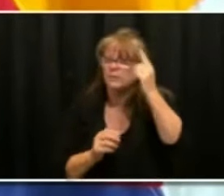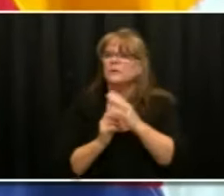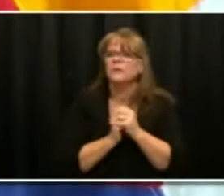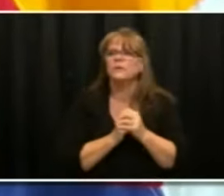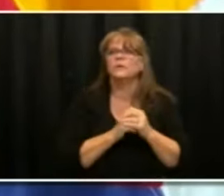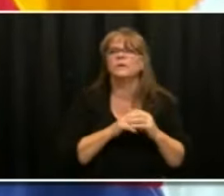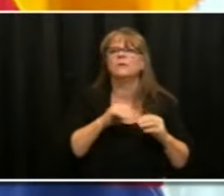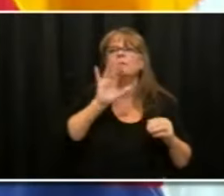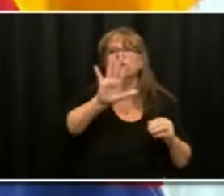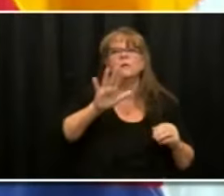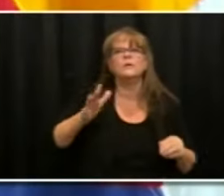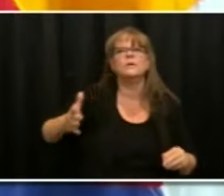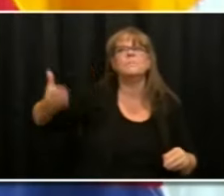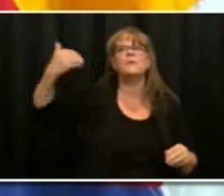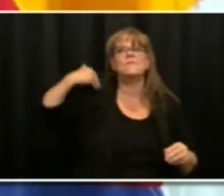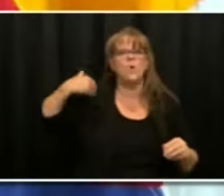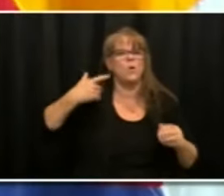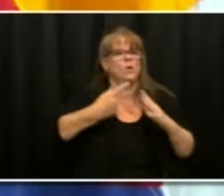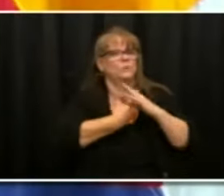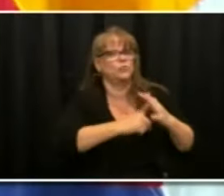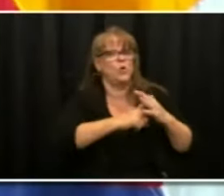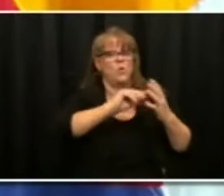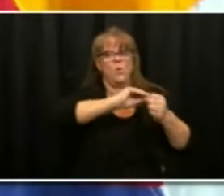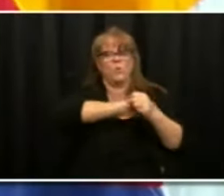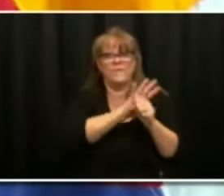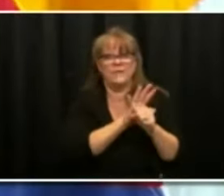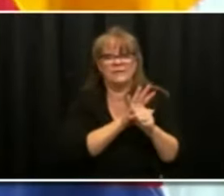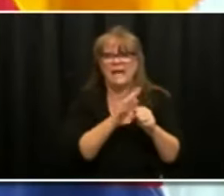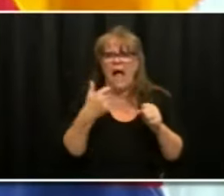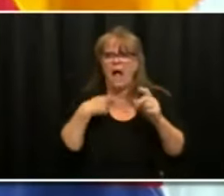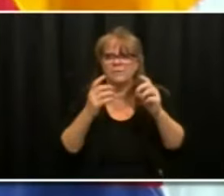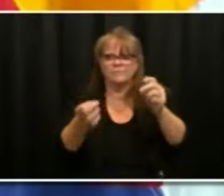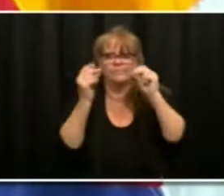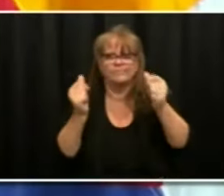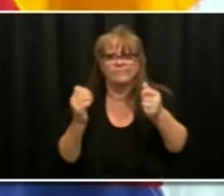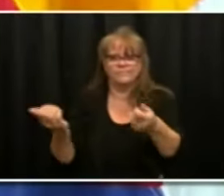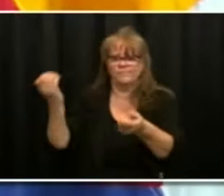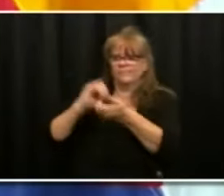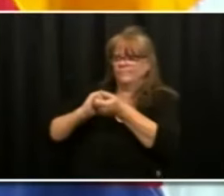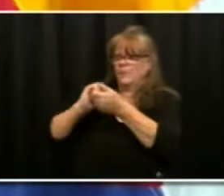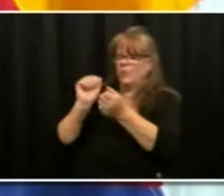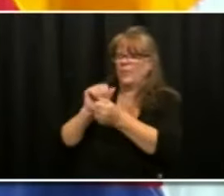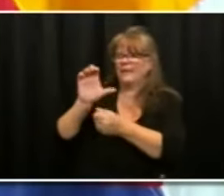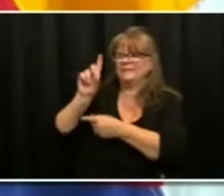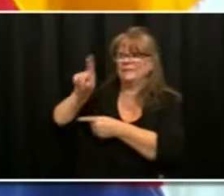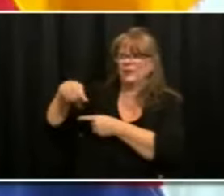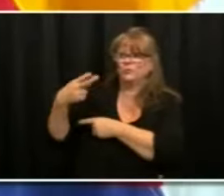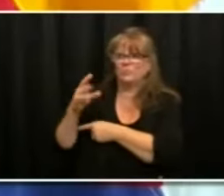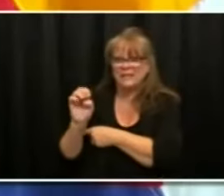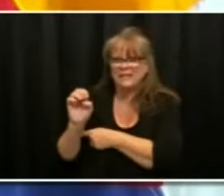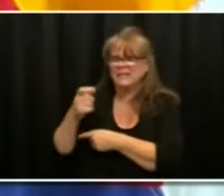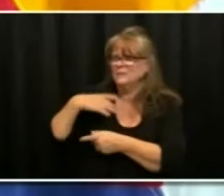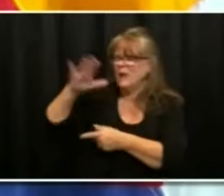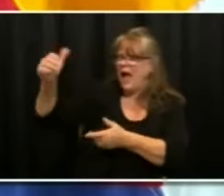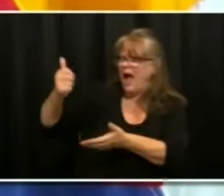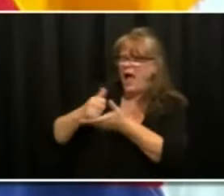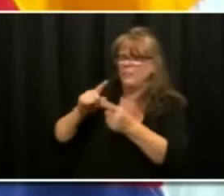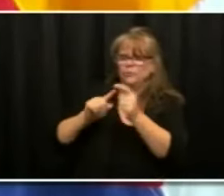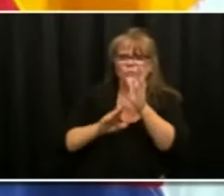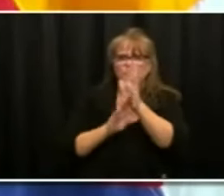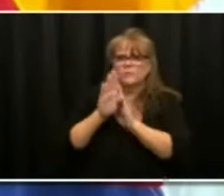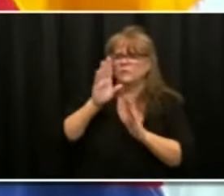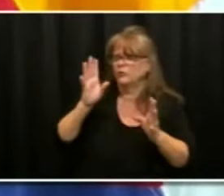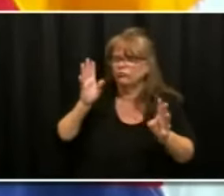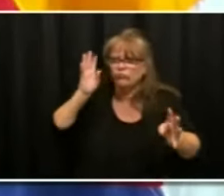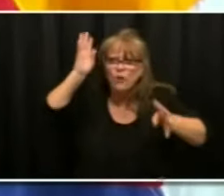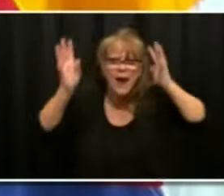to help protect critical workers. We supported farmers in creating a promotora program that engages local leaders in public health